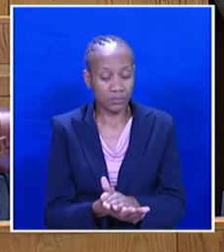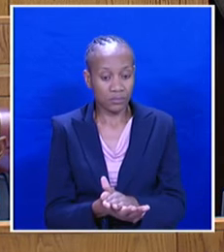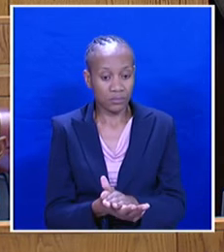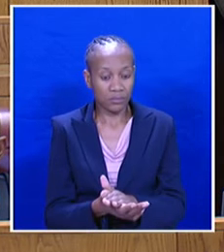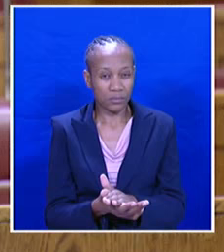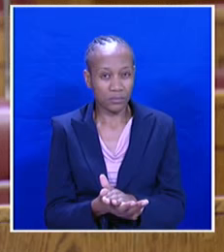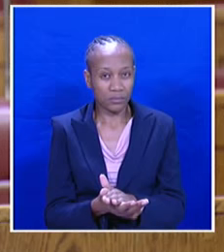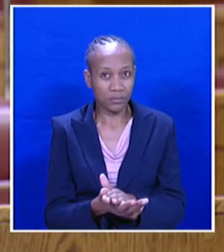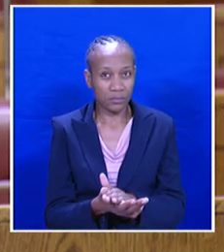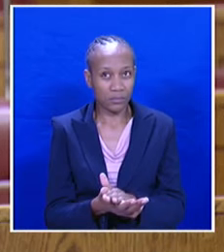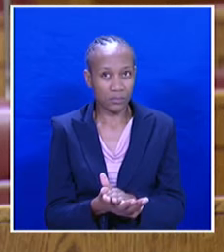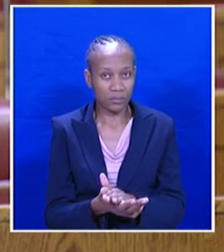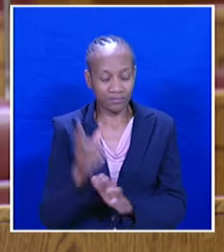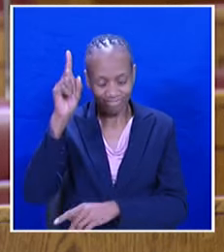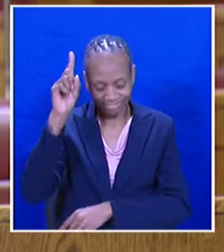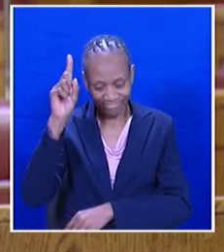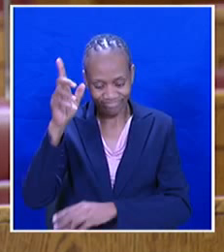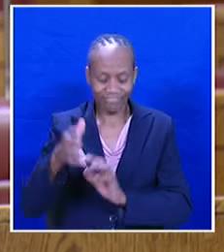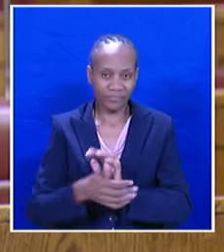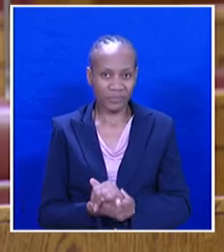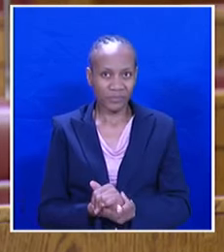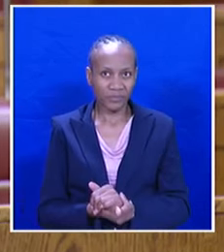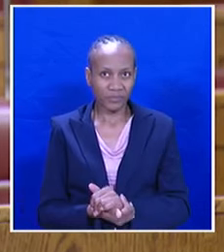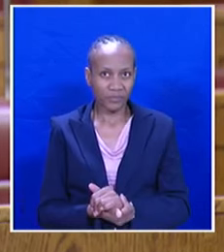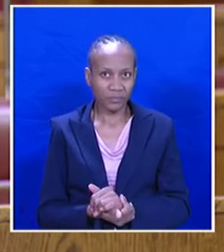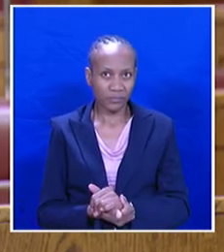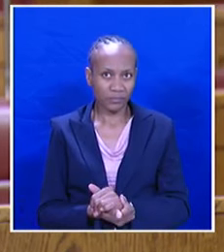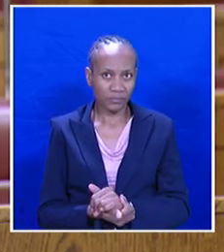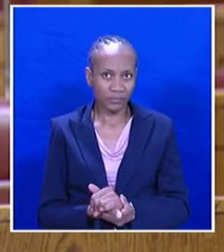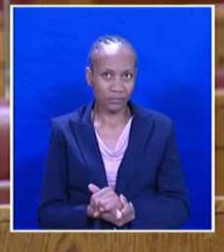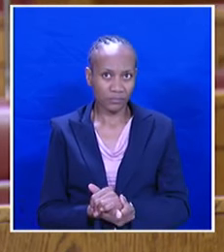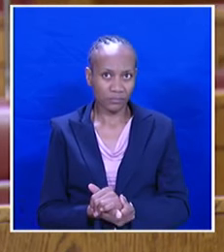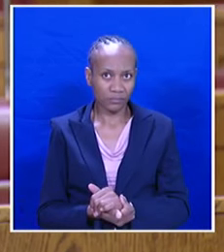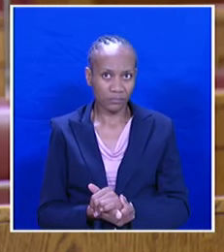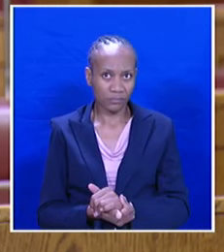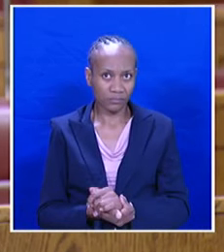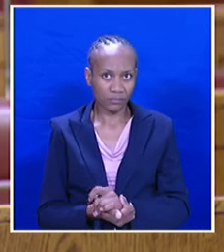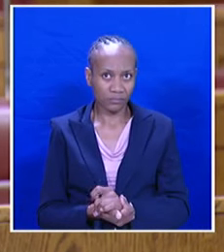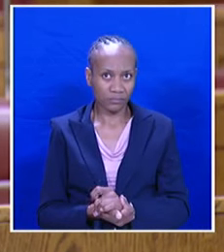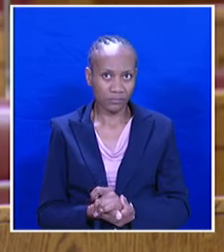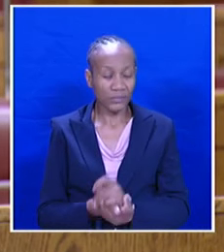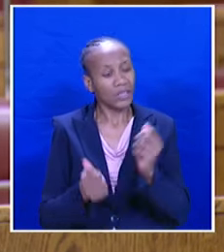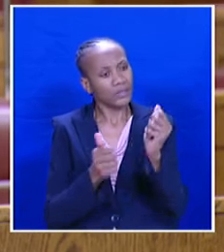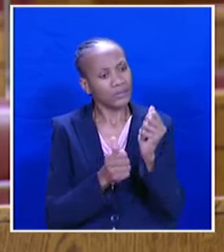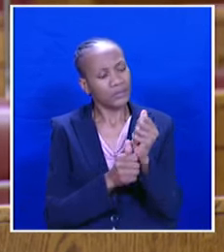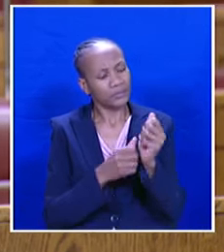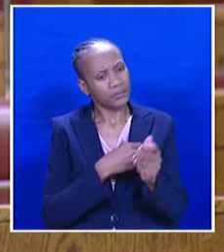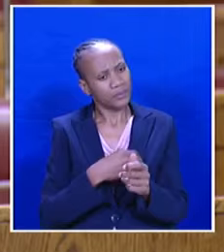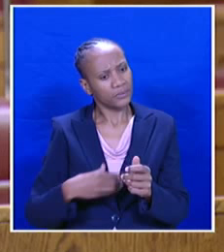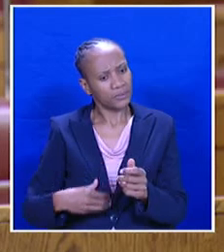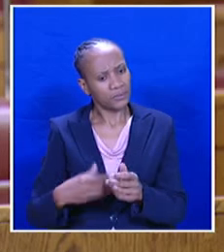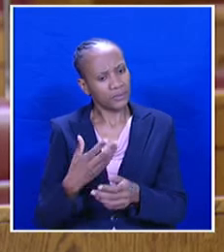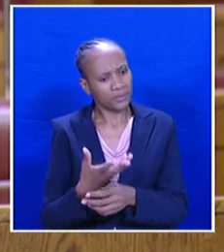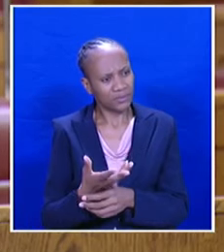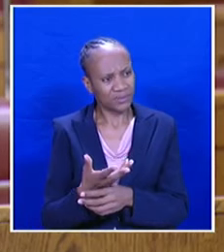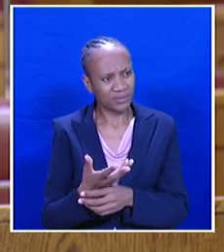Between Honorable Labaskagni and yourself, the Honorable Deputy President, and she's been trying to catch your